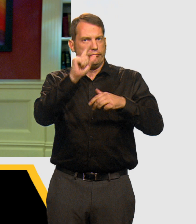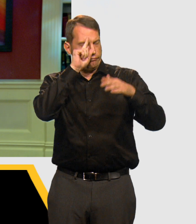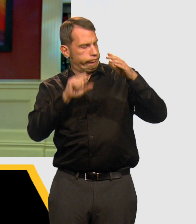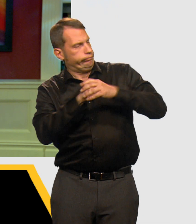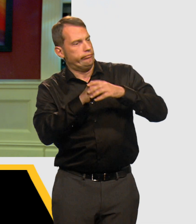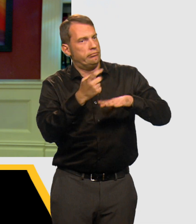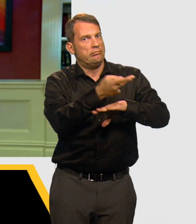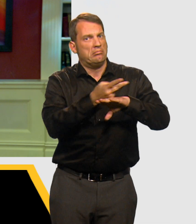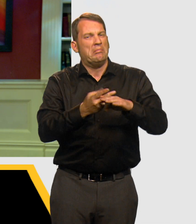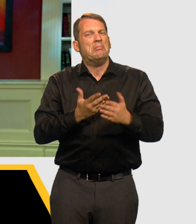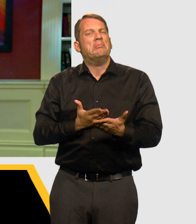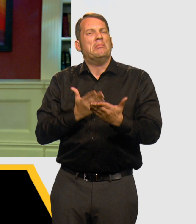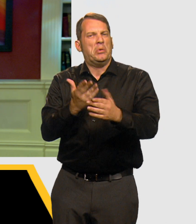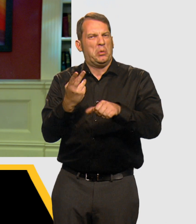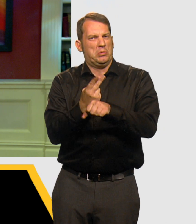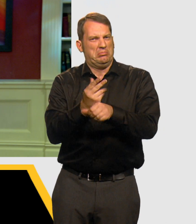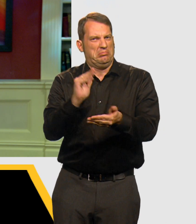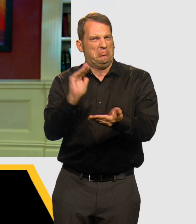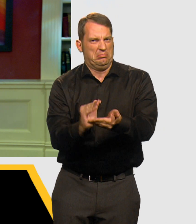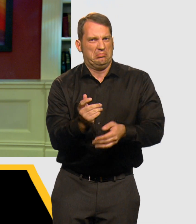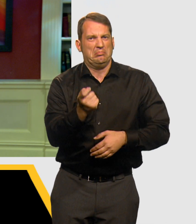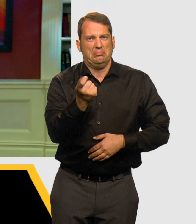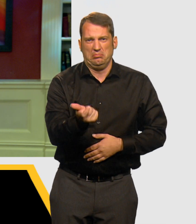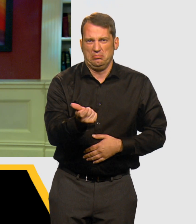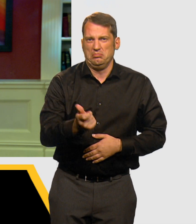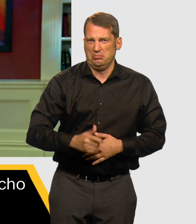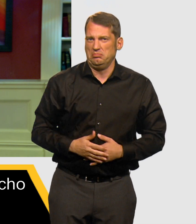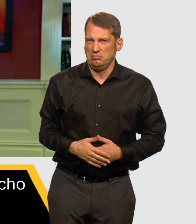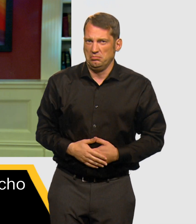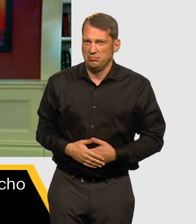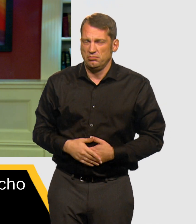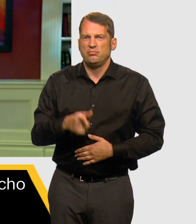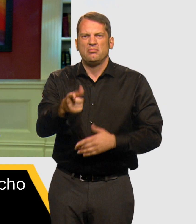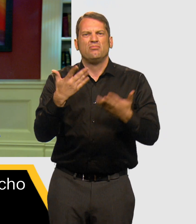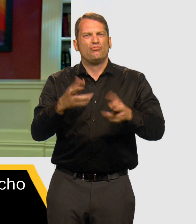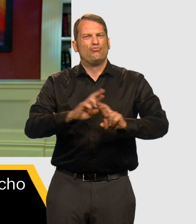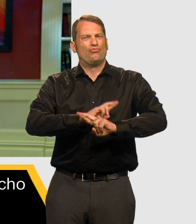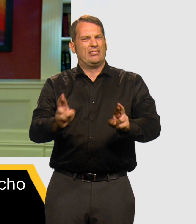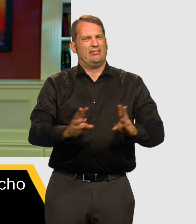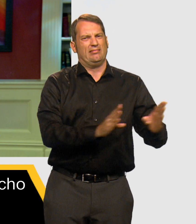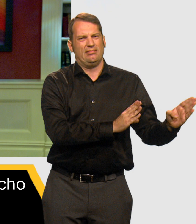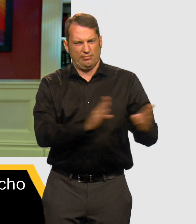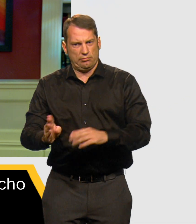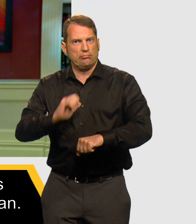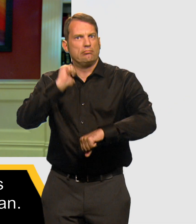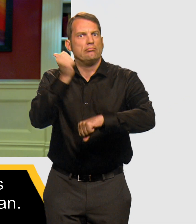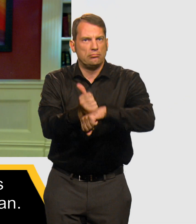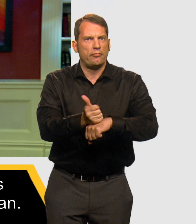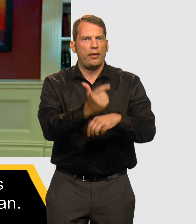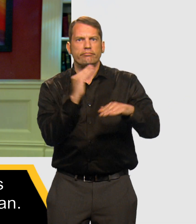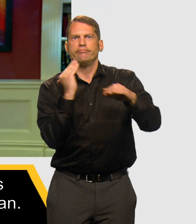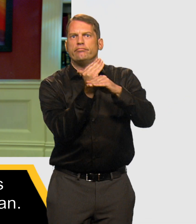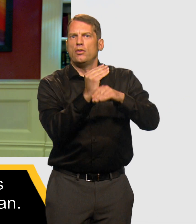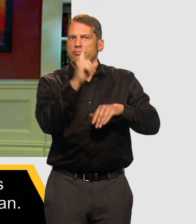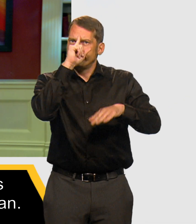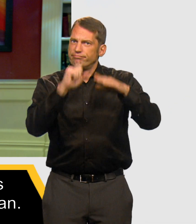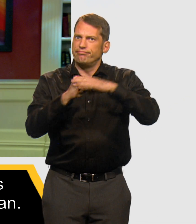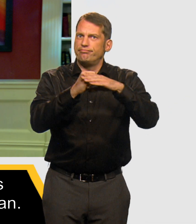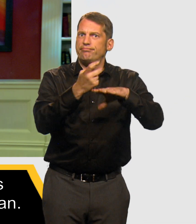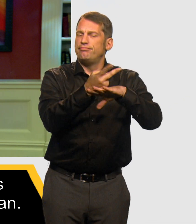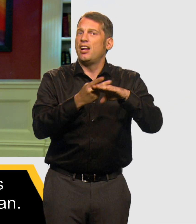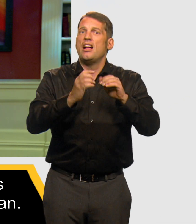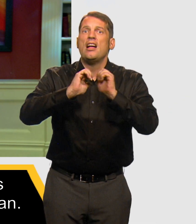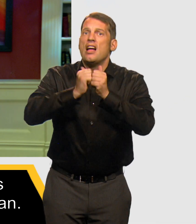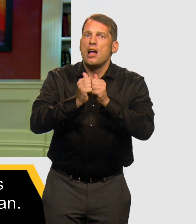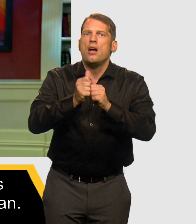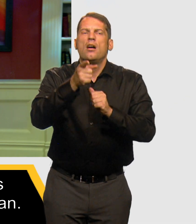used opioids in a while, your tolerance to these drugs will be lower and risk of overdose much greater. So use less opioids than you